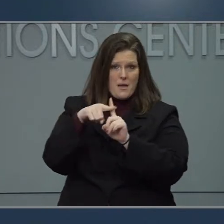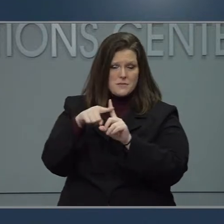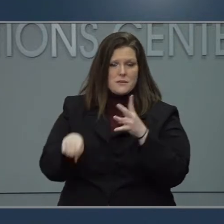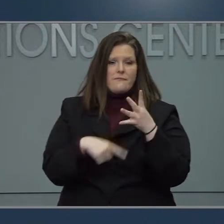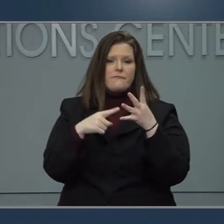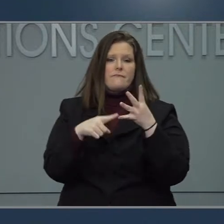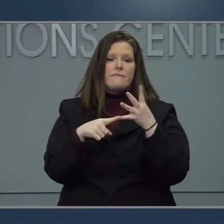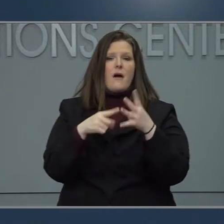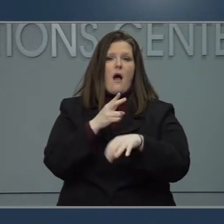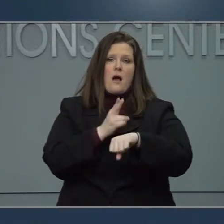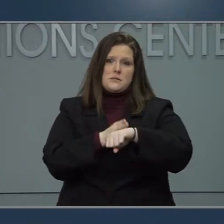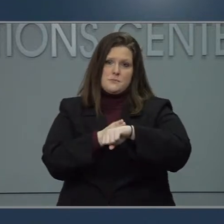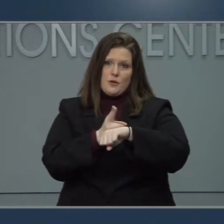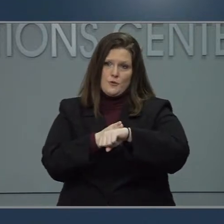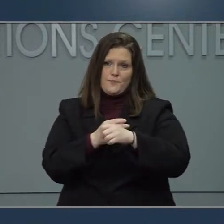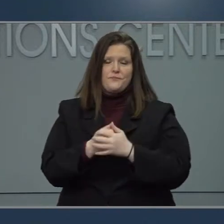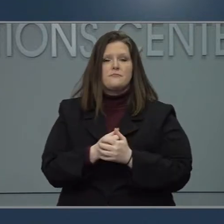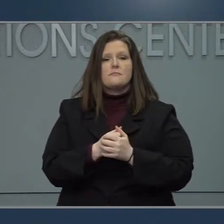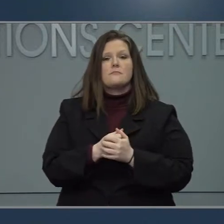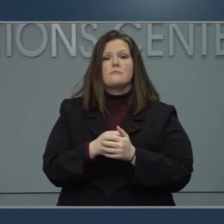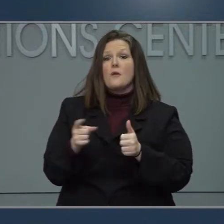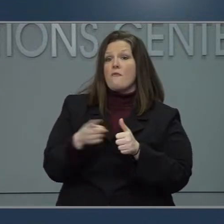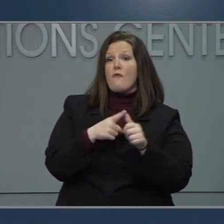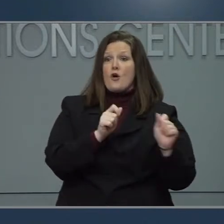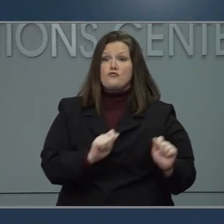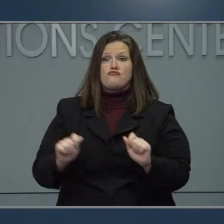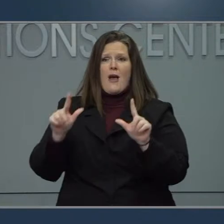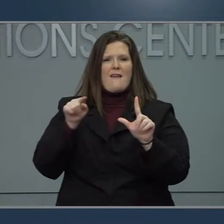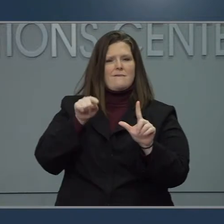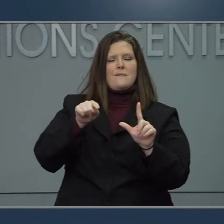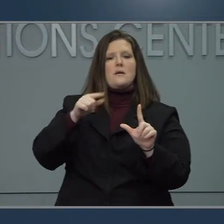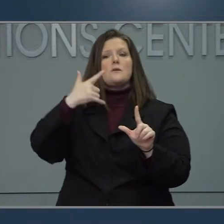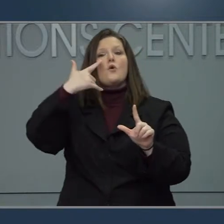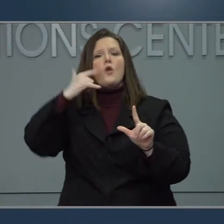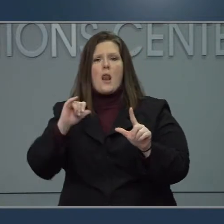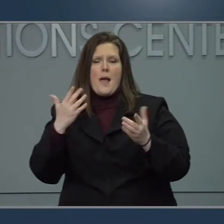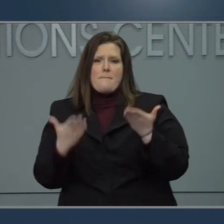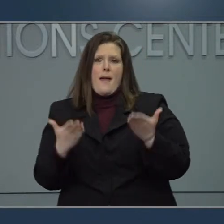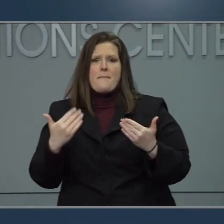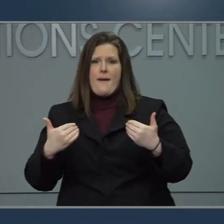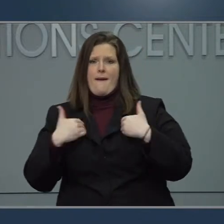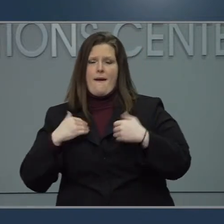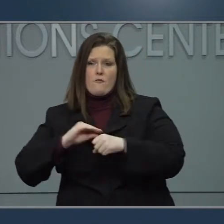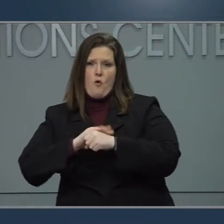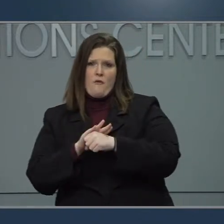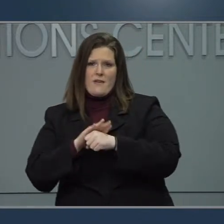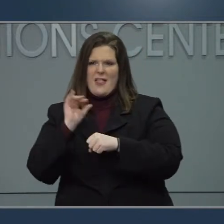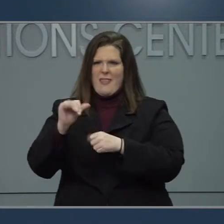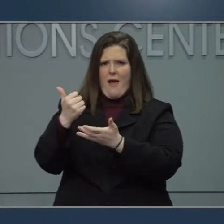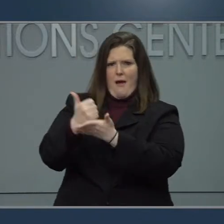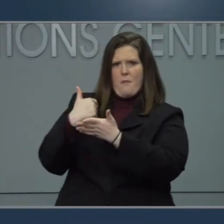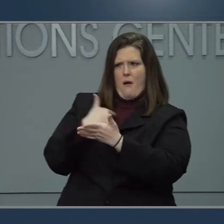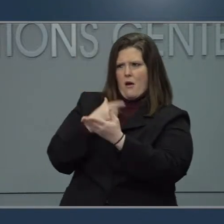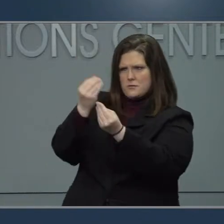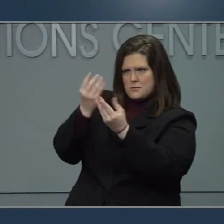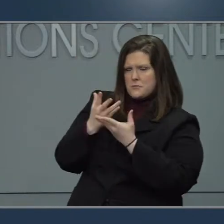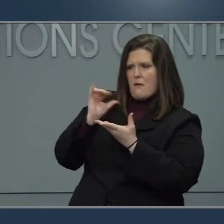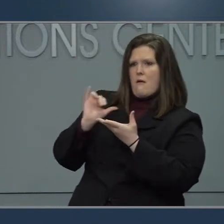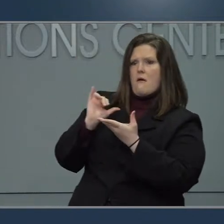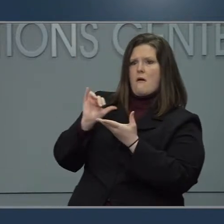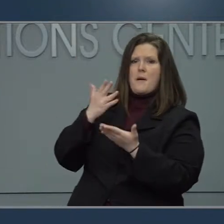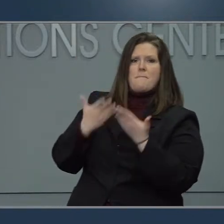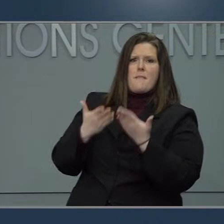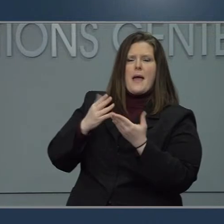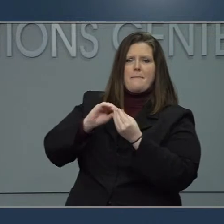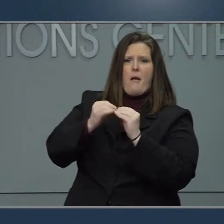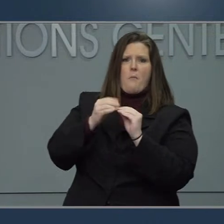first graph looks at the people who come to the emergency department with COVID-like symptoms. This is our earliest detection mechanism. And you can